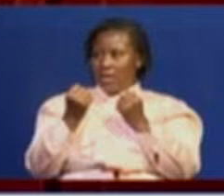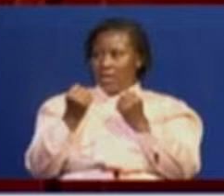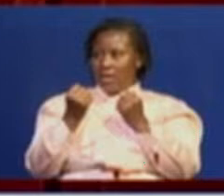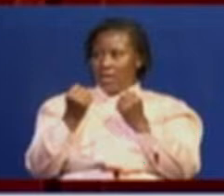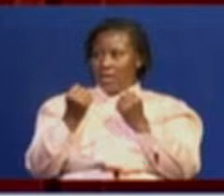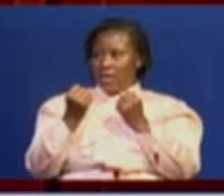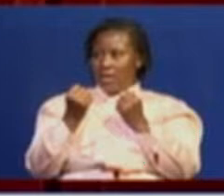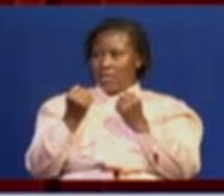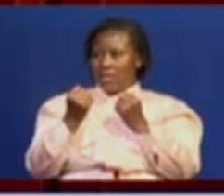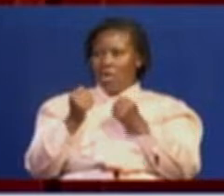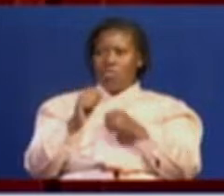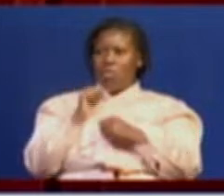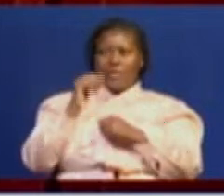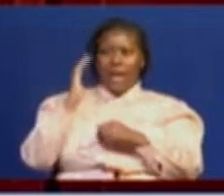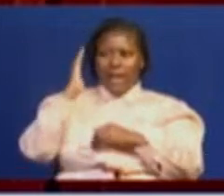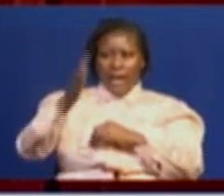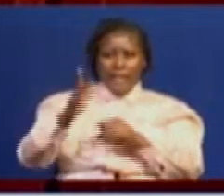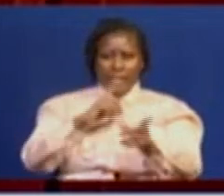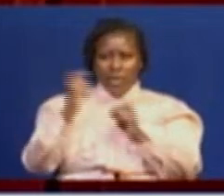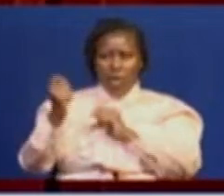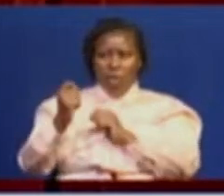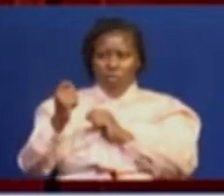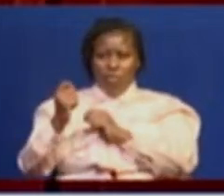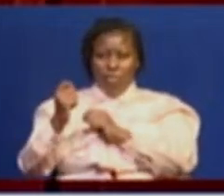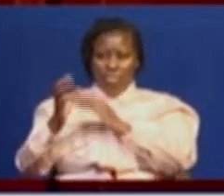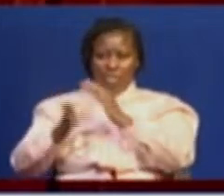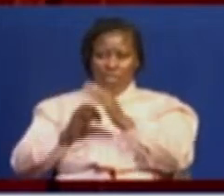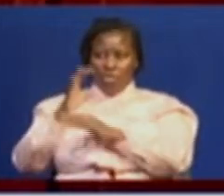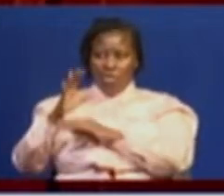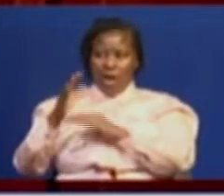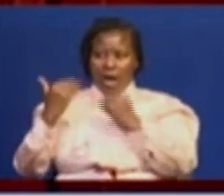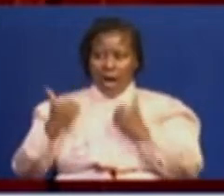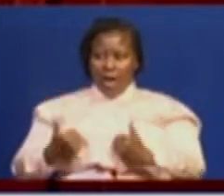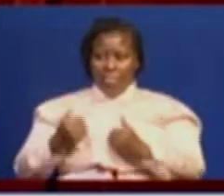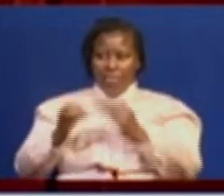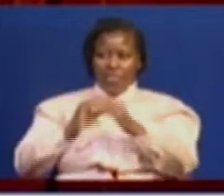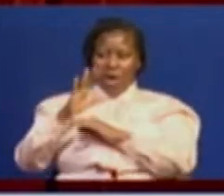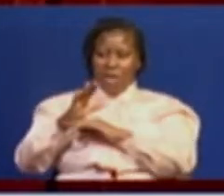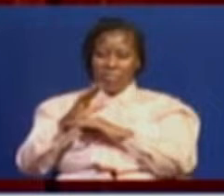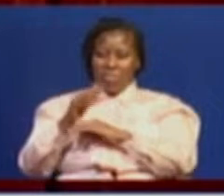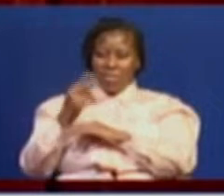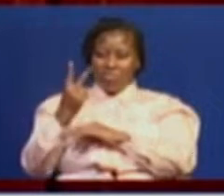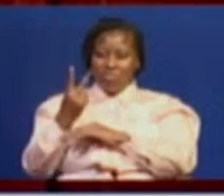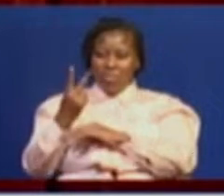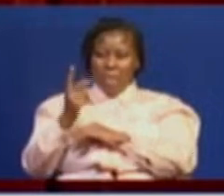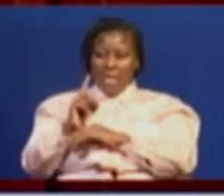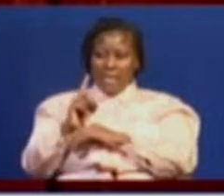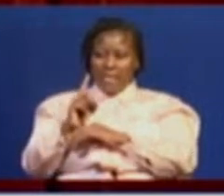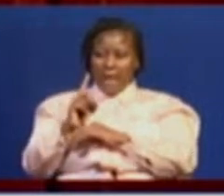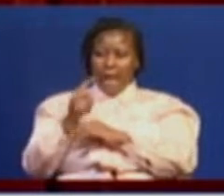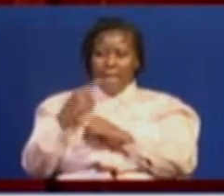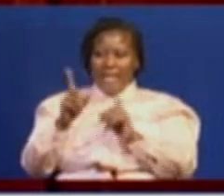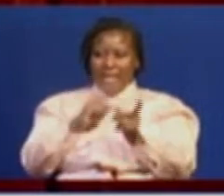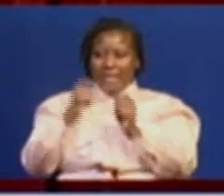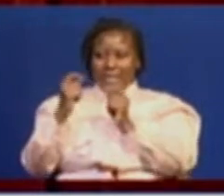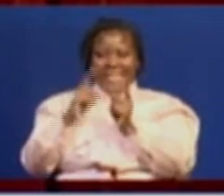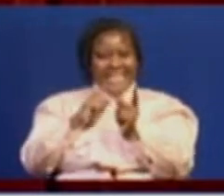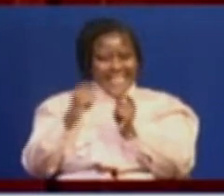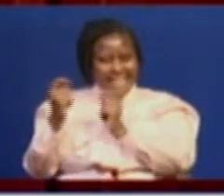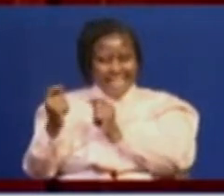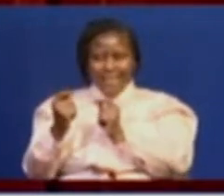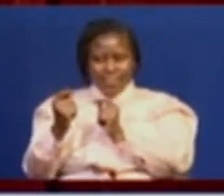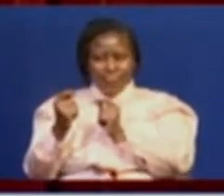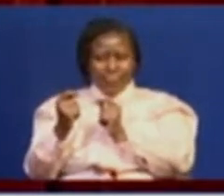a paraphrasing of the video and not a direct translation. The video has gone on for almost 2 minutes, and the